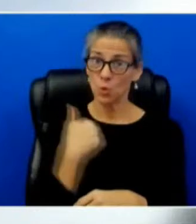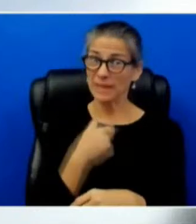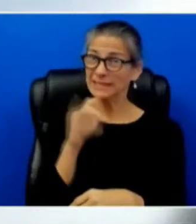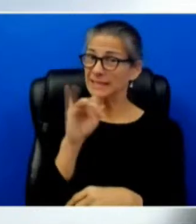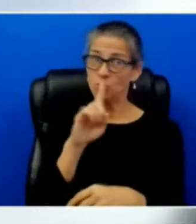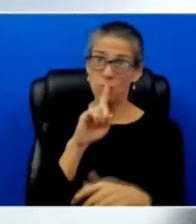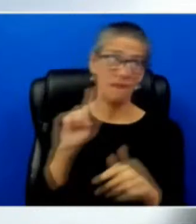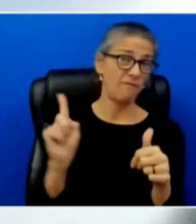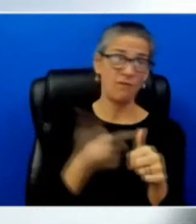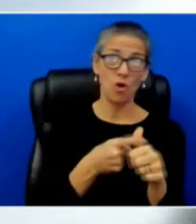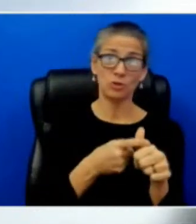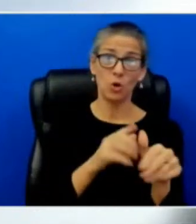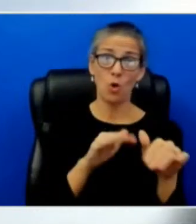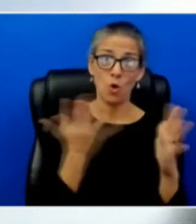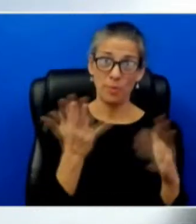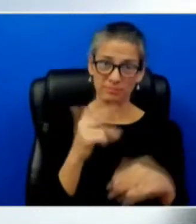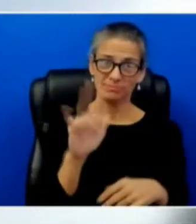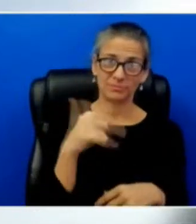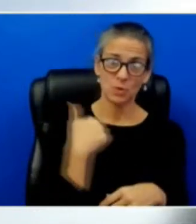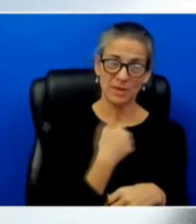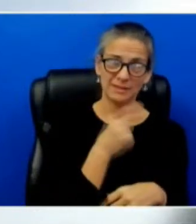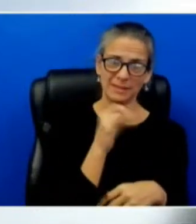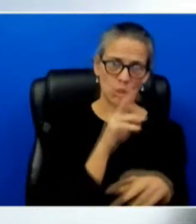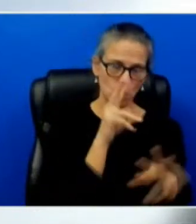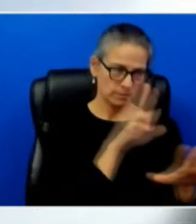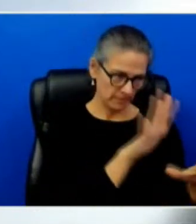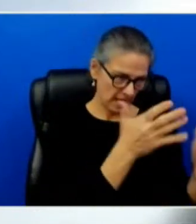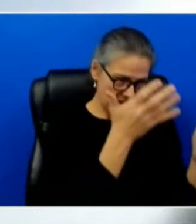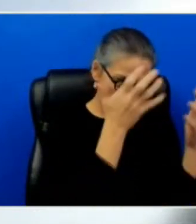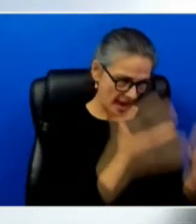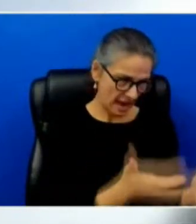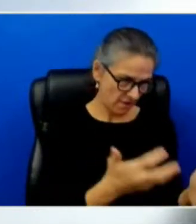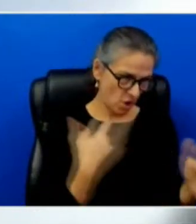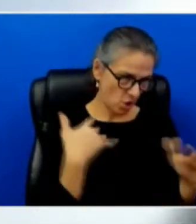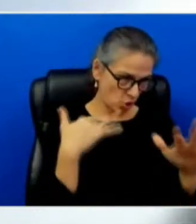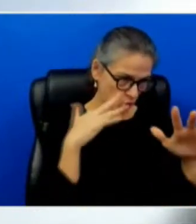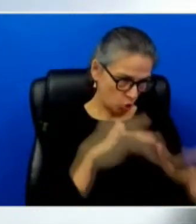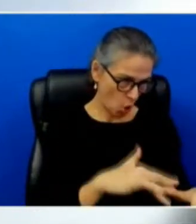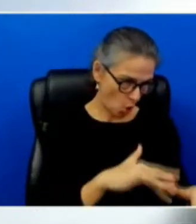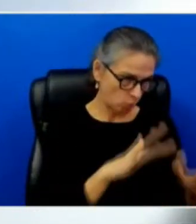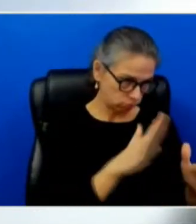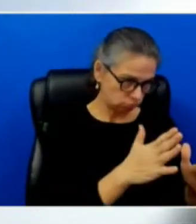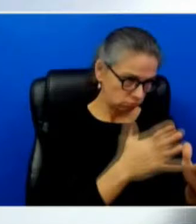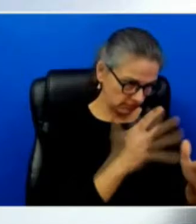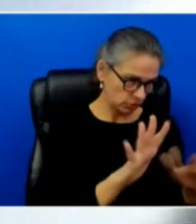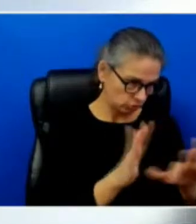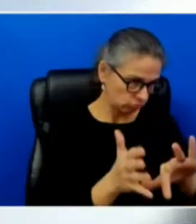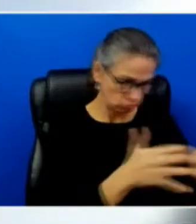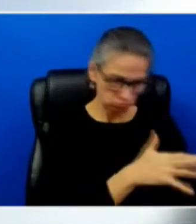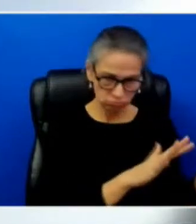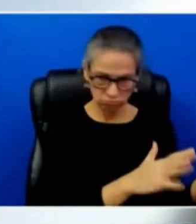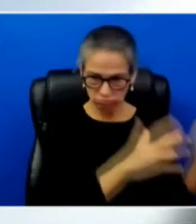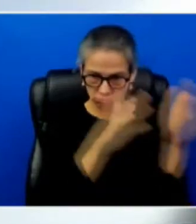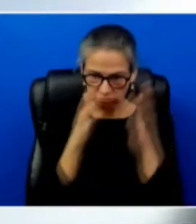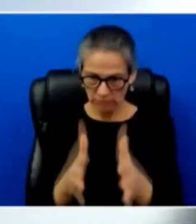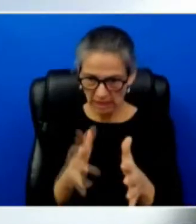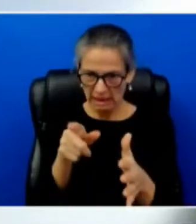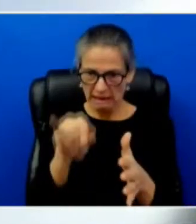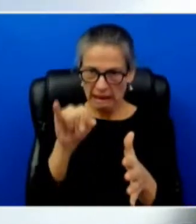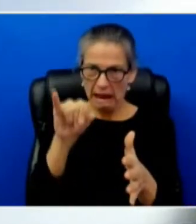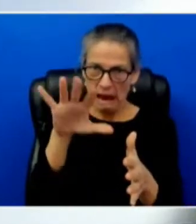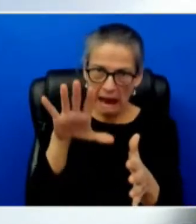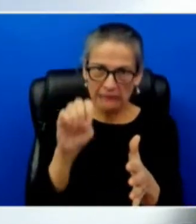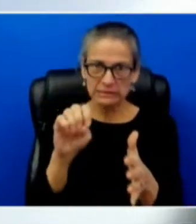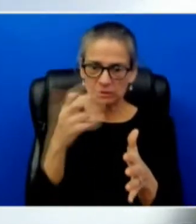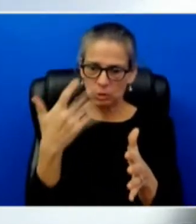phase being the heavy snow, the second phase yesterday, the icing conditions, and now it's holding the line against the